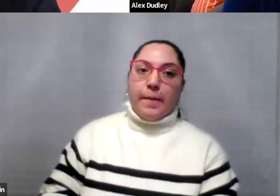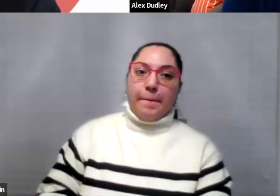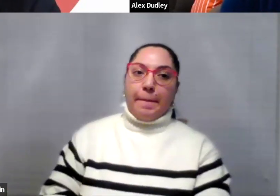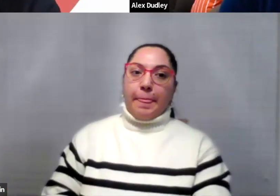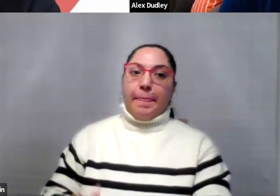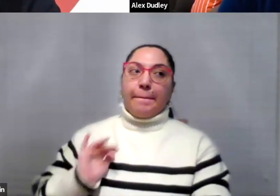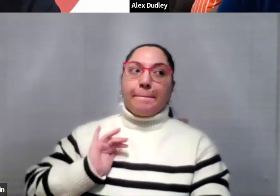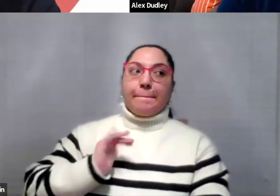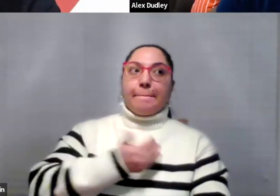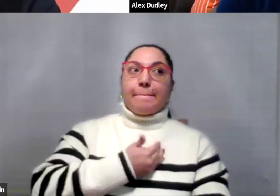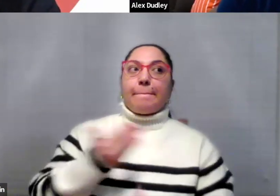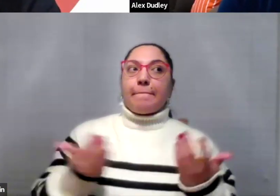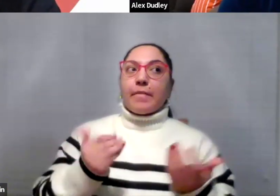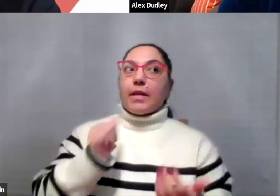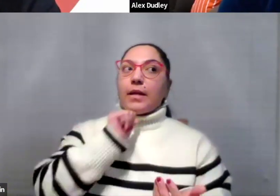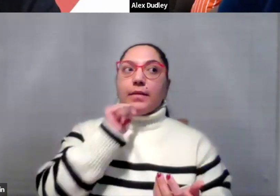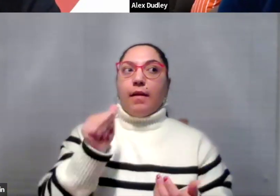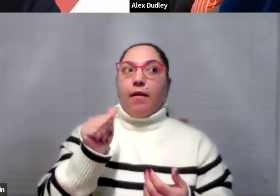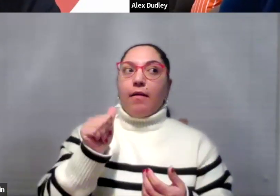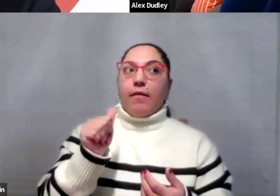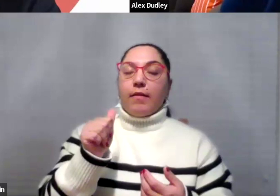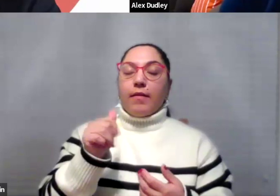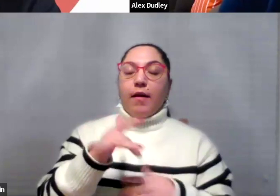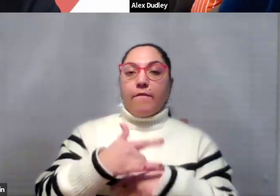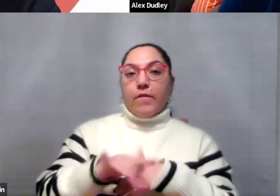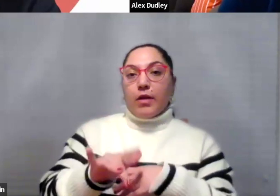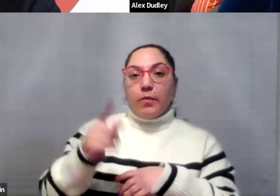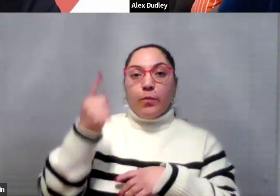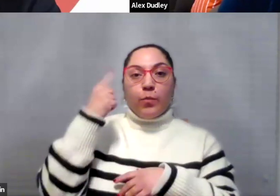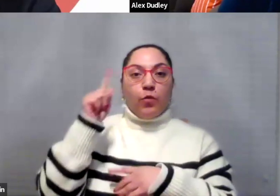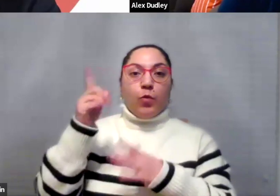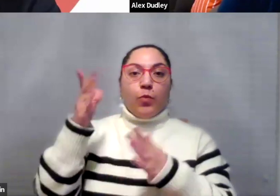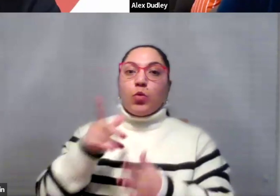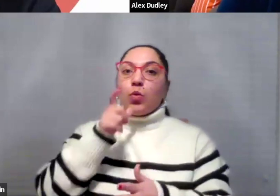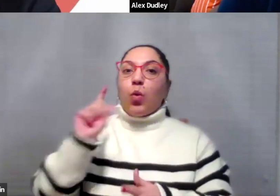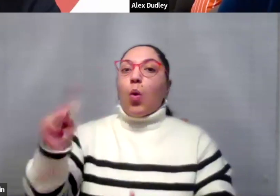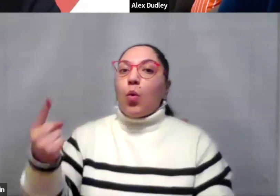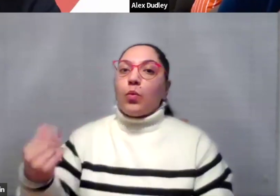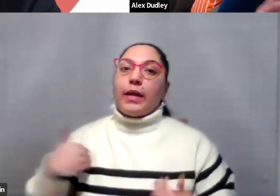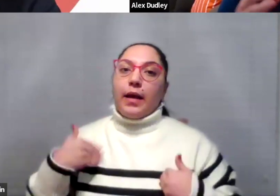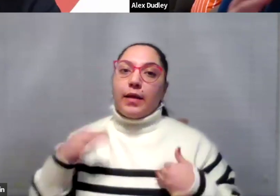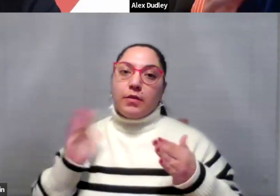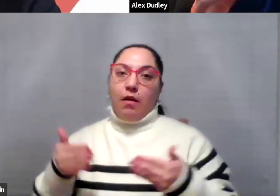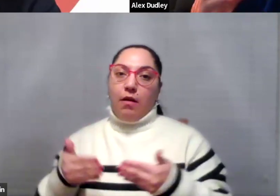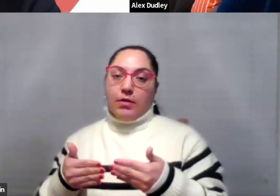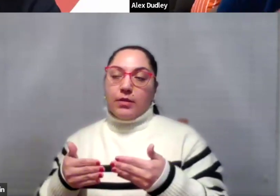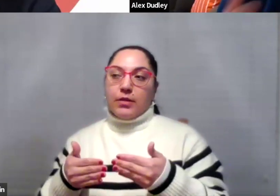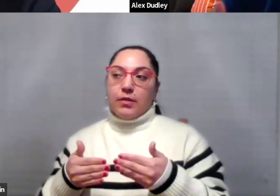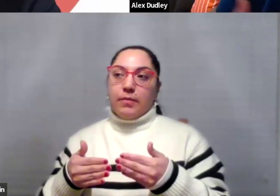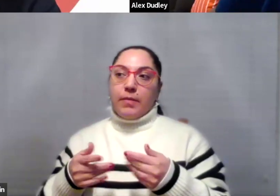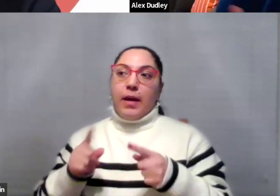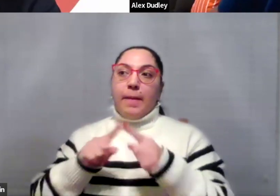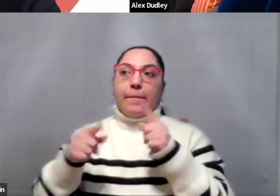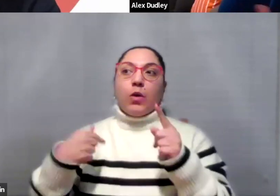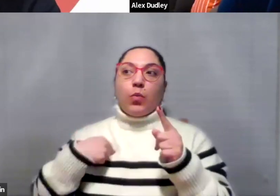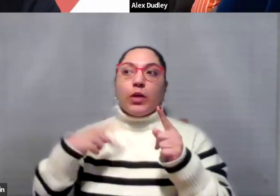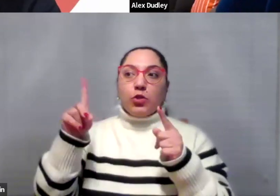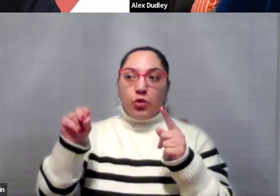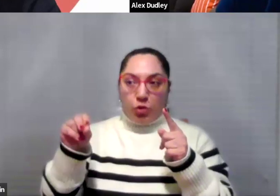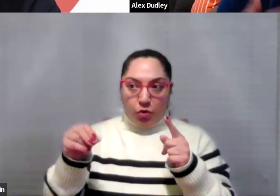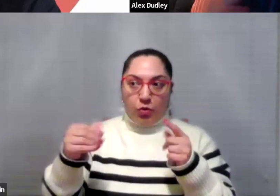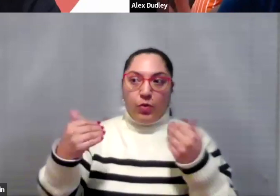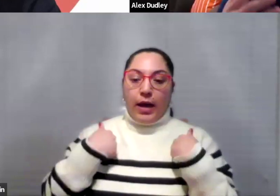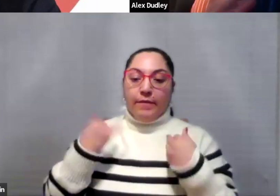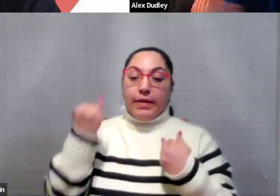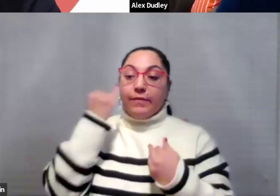Our services are not available for somebody that is only diagnosed with autism. However, we do serve people with